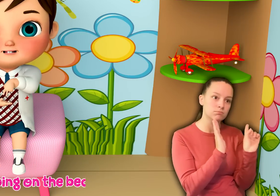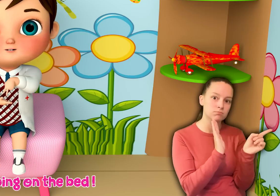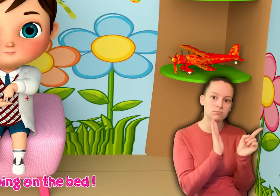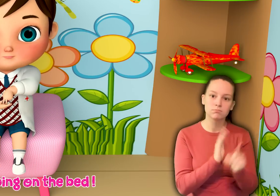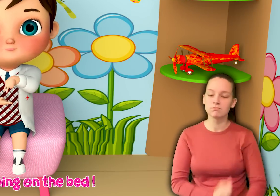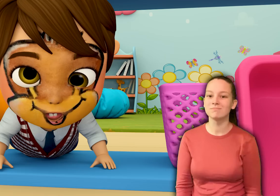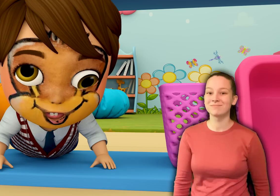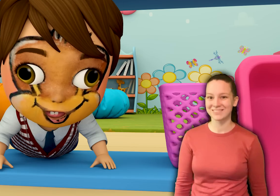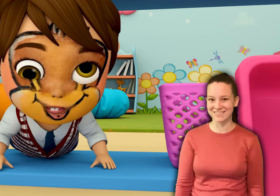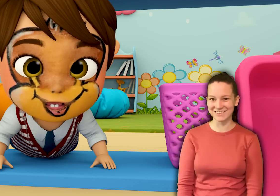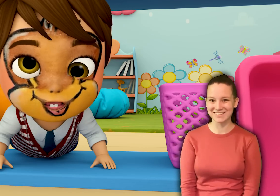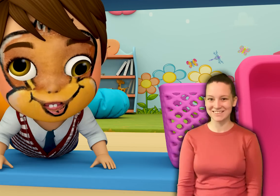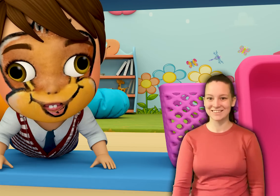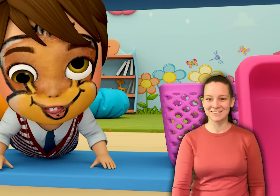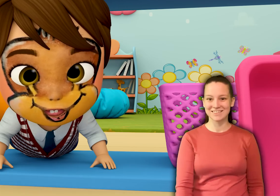on the